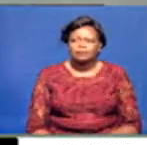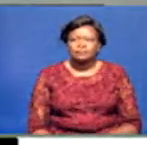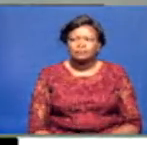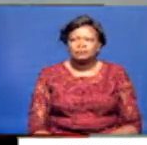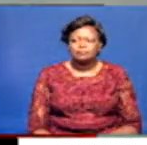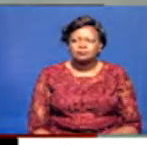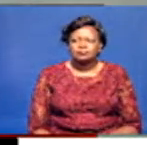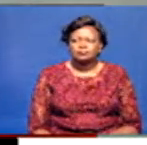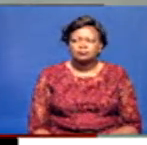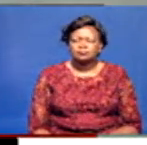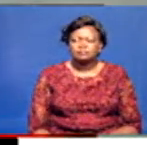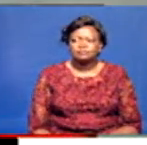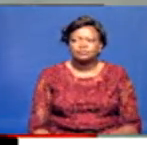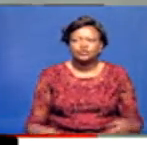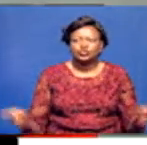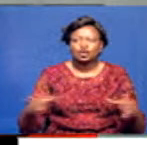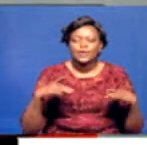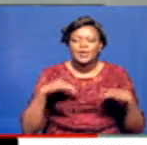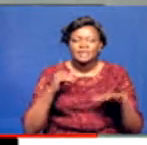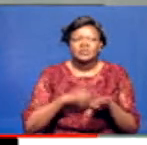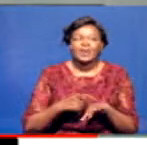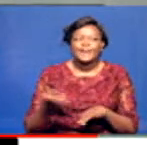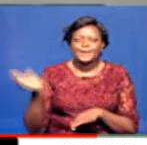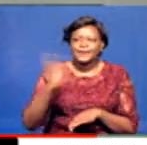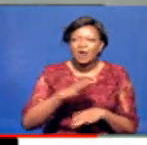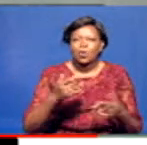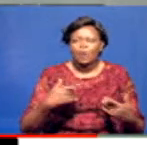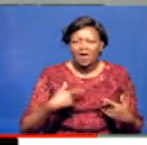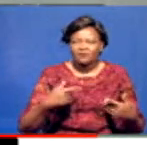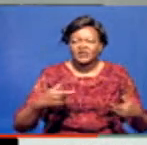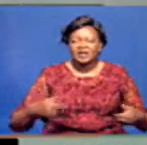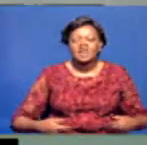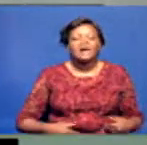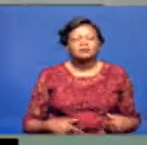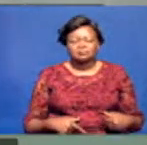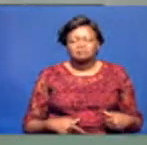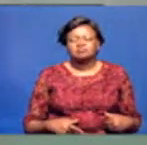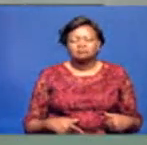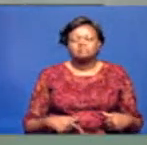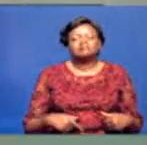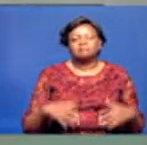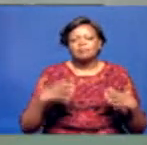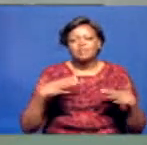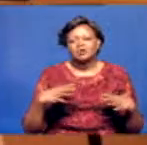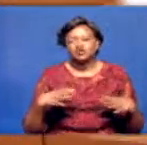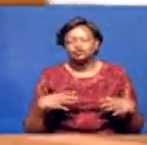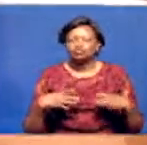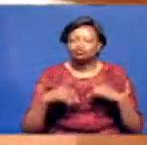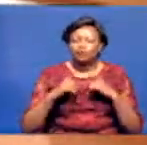Let's take a break, but when we come back, young and industrious with more business stories for you.